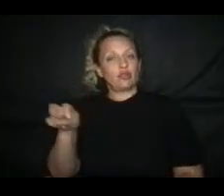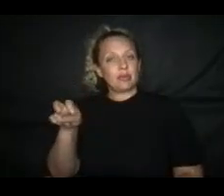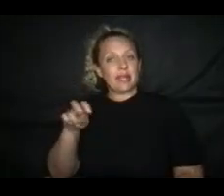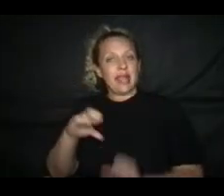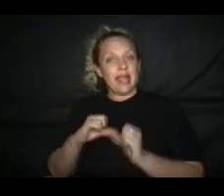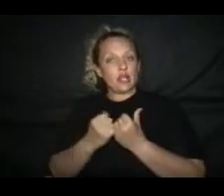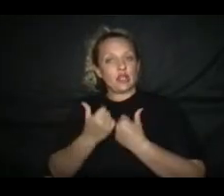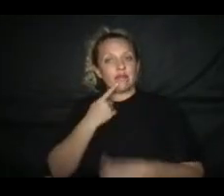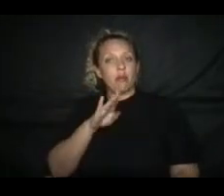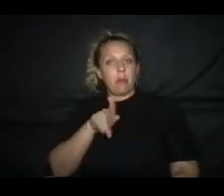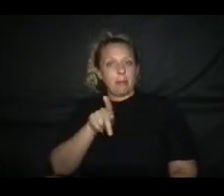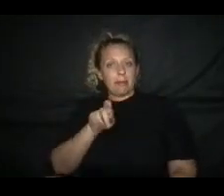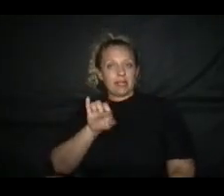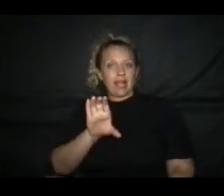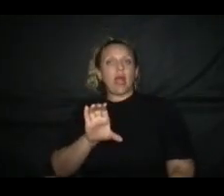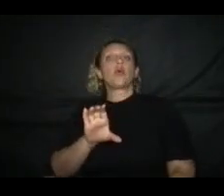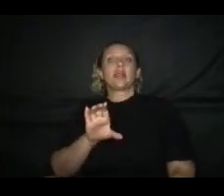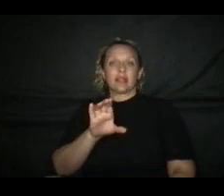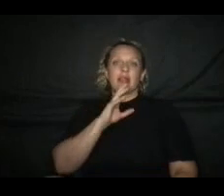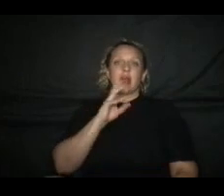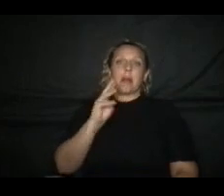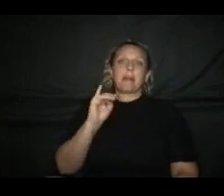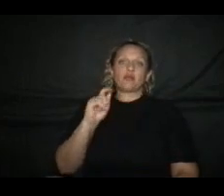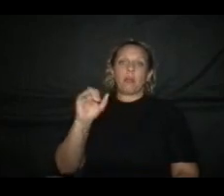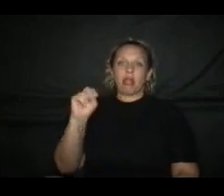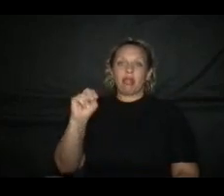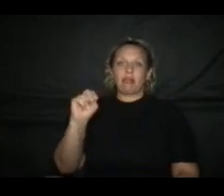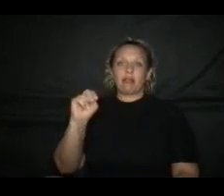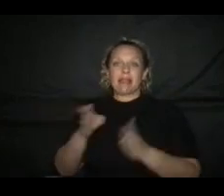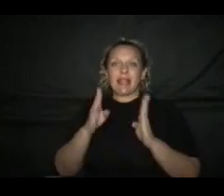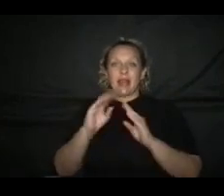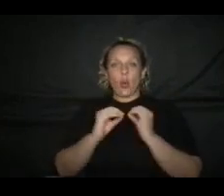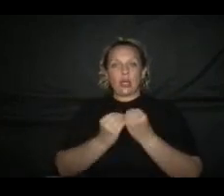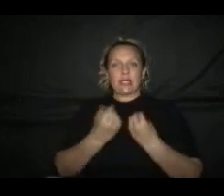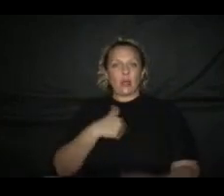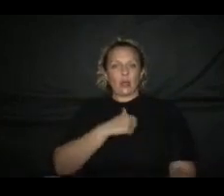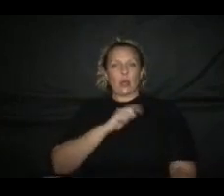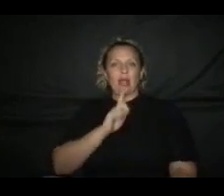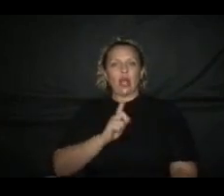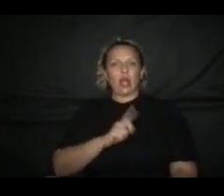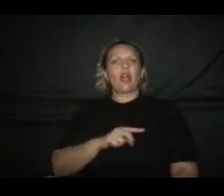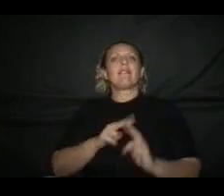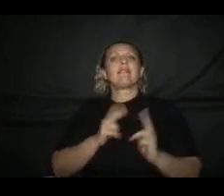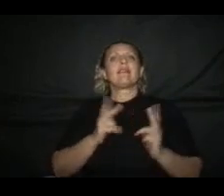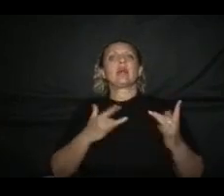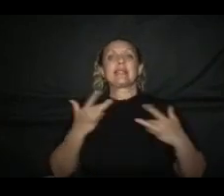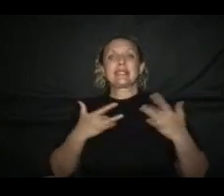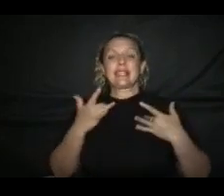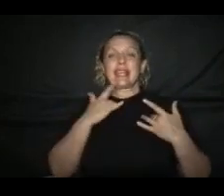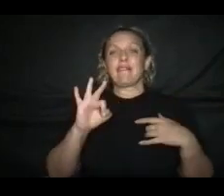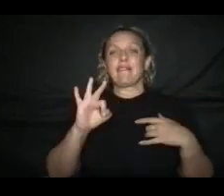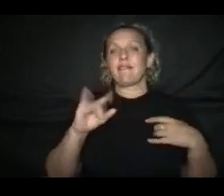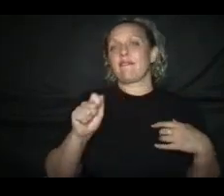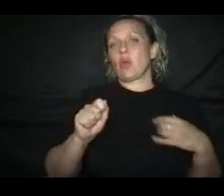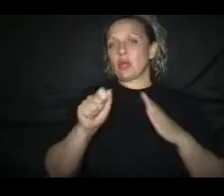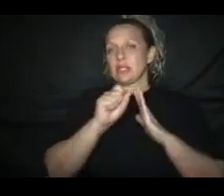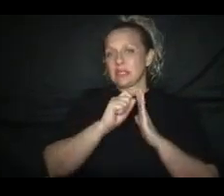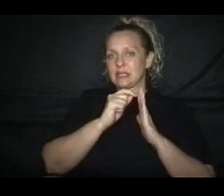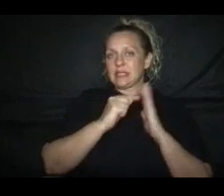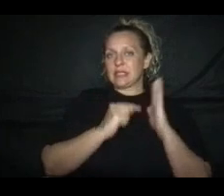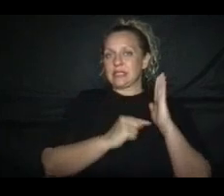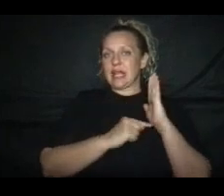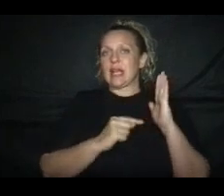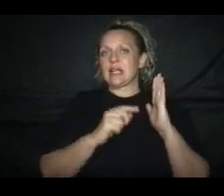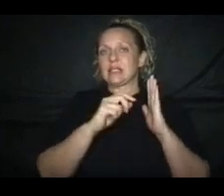the Metropolitan Planning Organization, we are very excited that the Florida statute has created separated